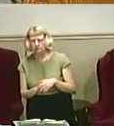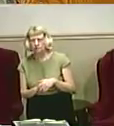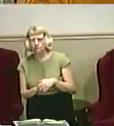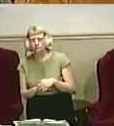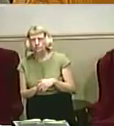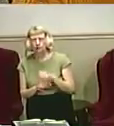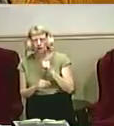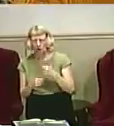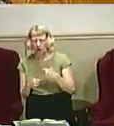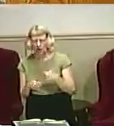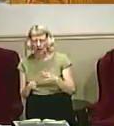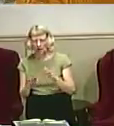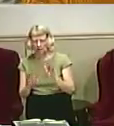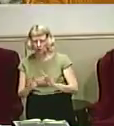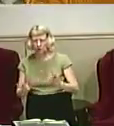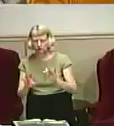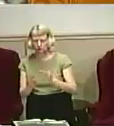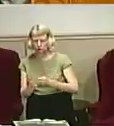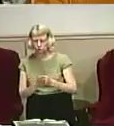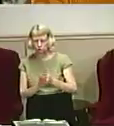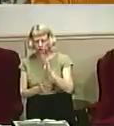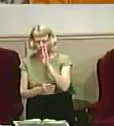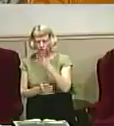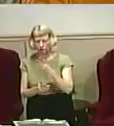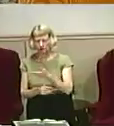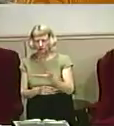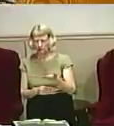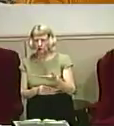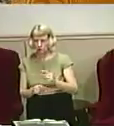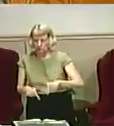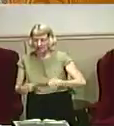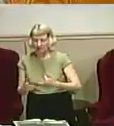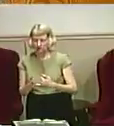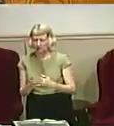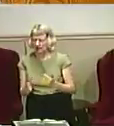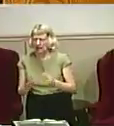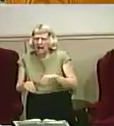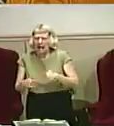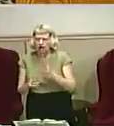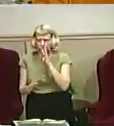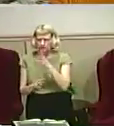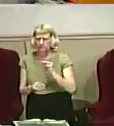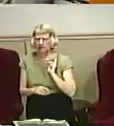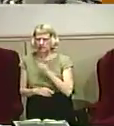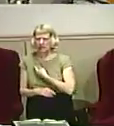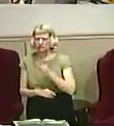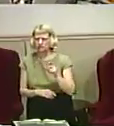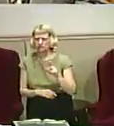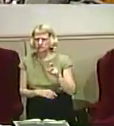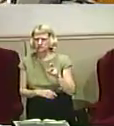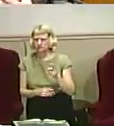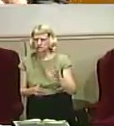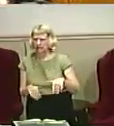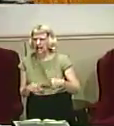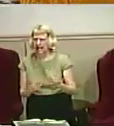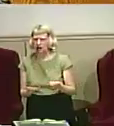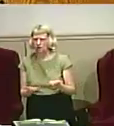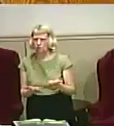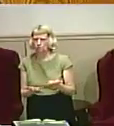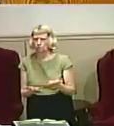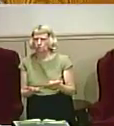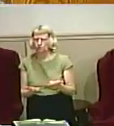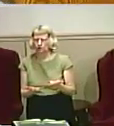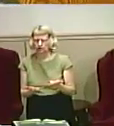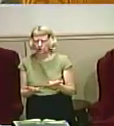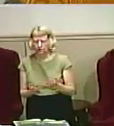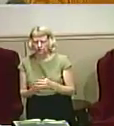not mercy and truth forsake thee. We should be living by mercy and truth, right? How could mercy and truth forsake us? How could mercy and truth forsake